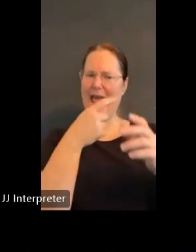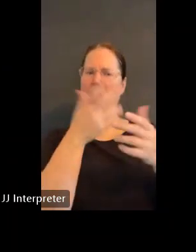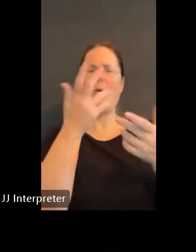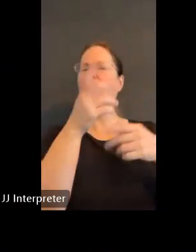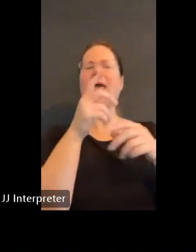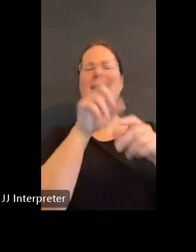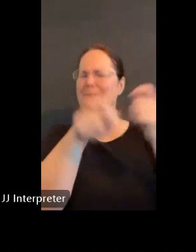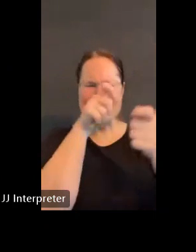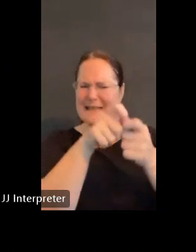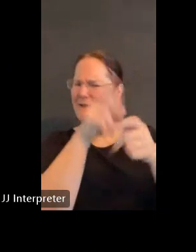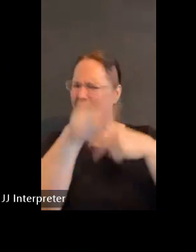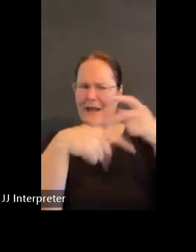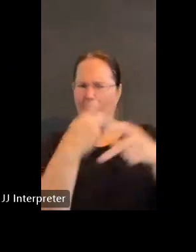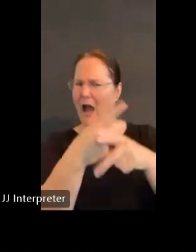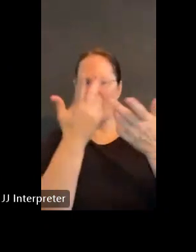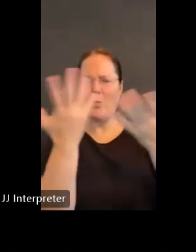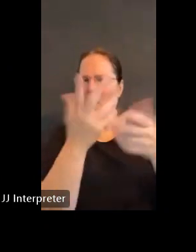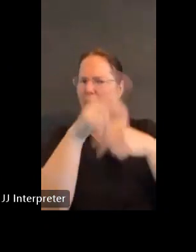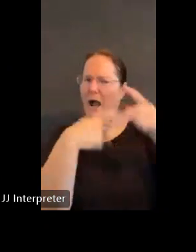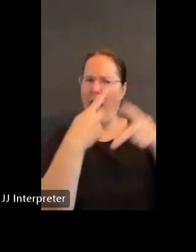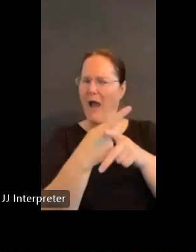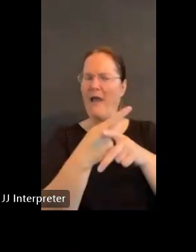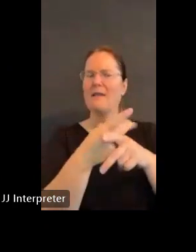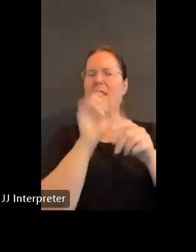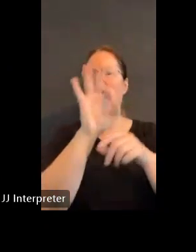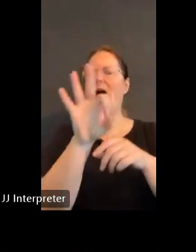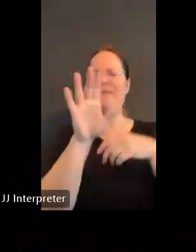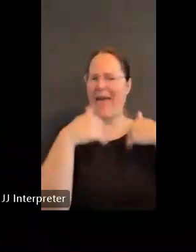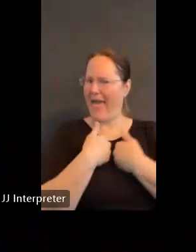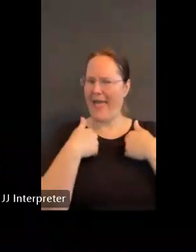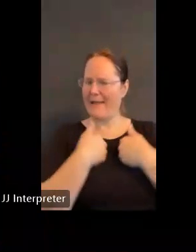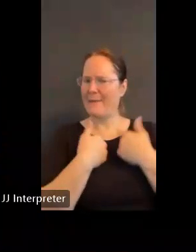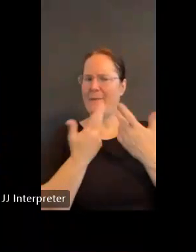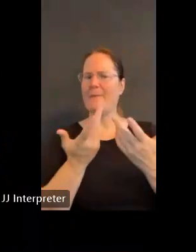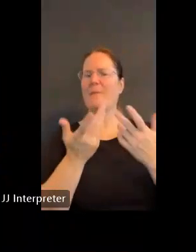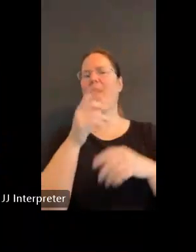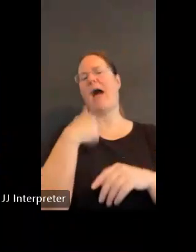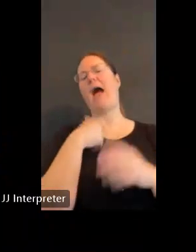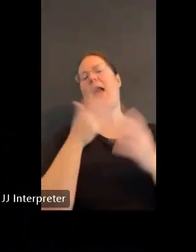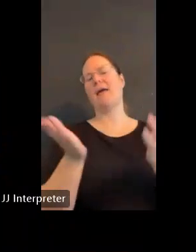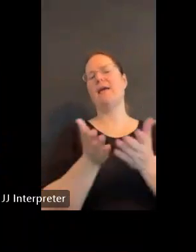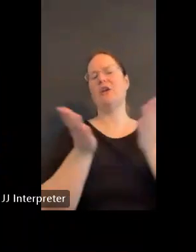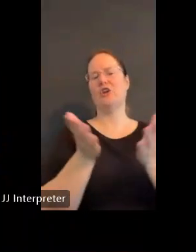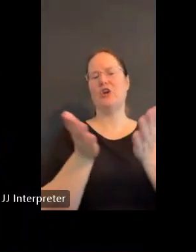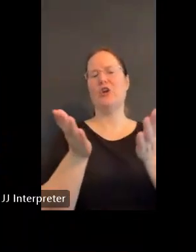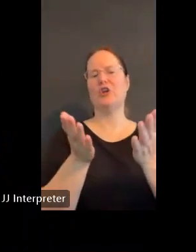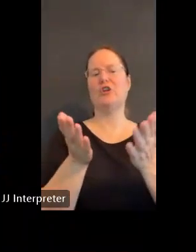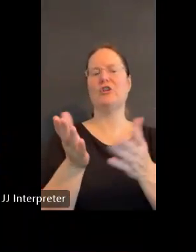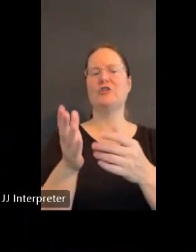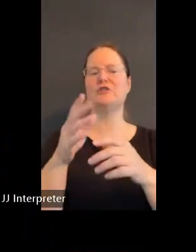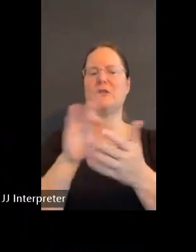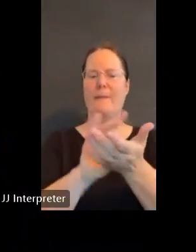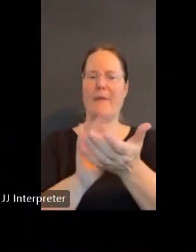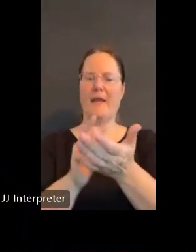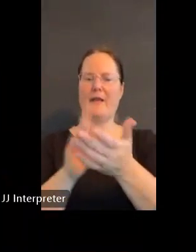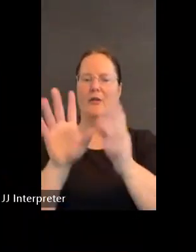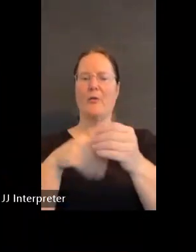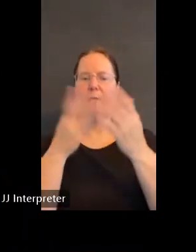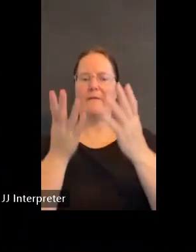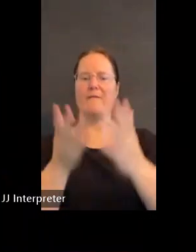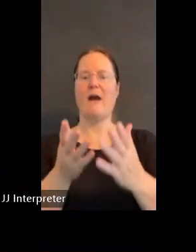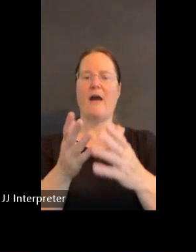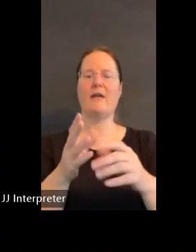etc.? I would encourage a medical provider to note the type